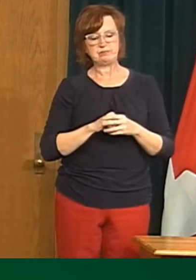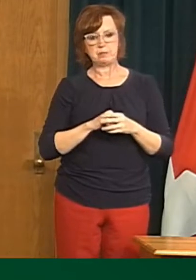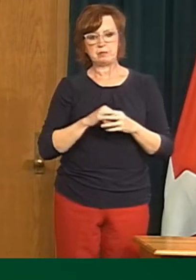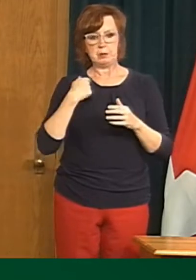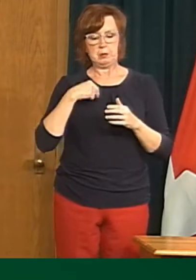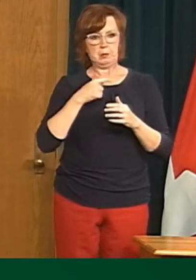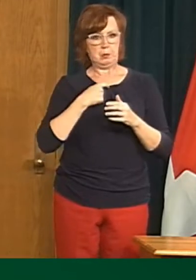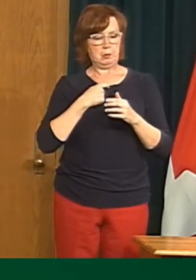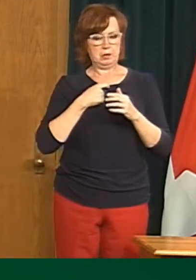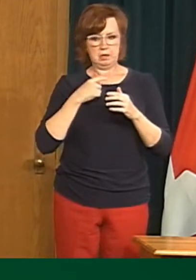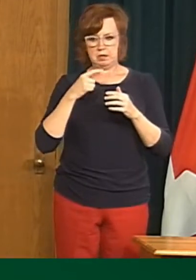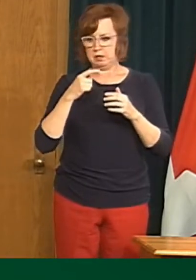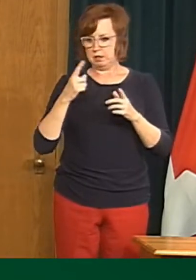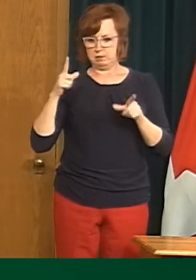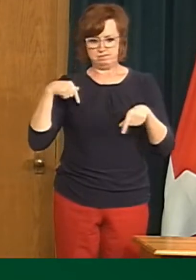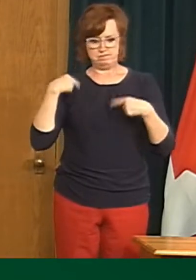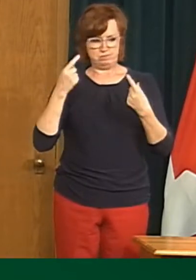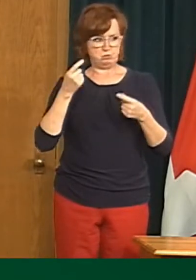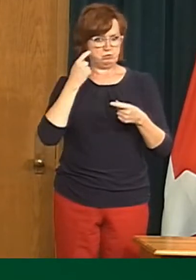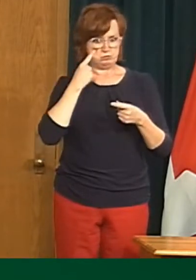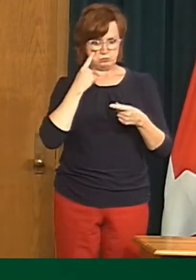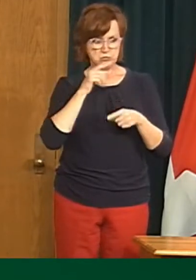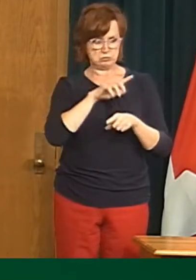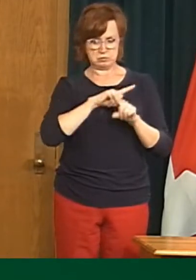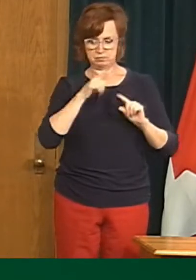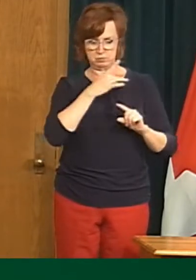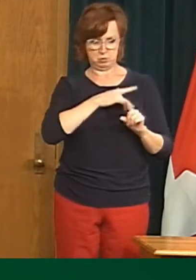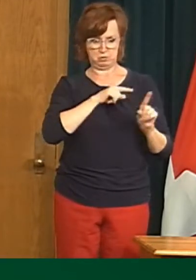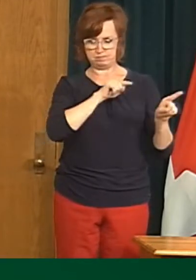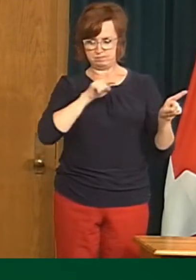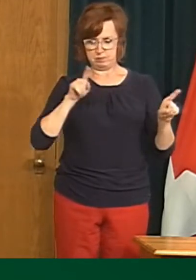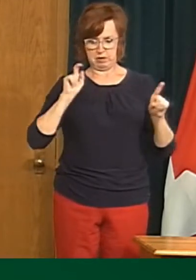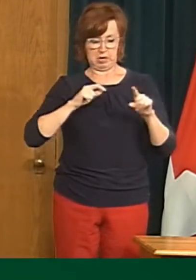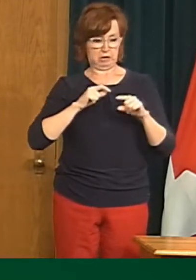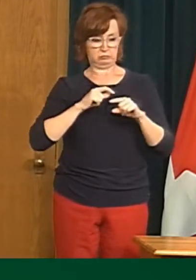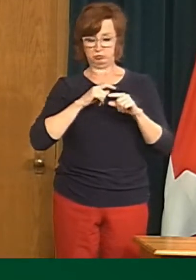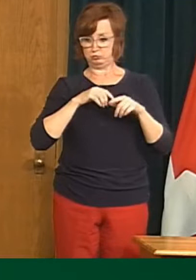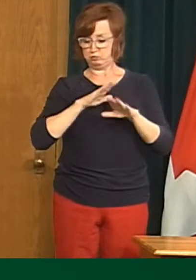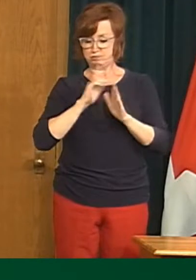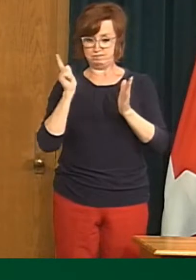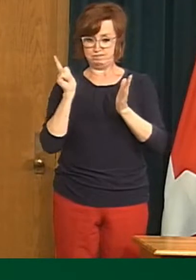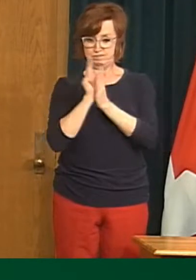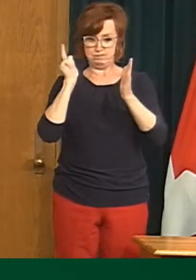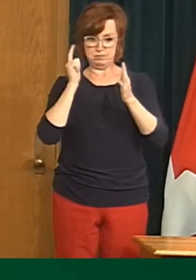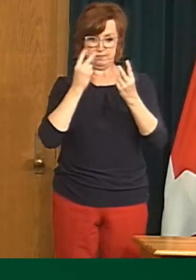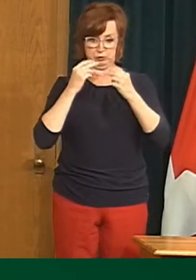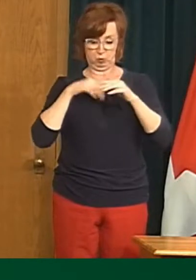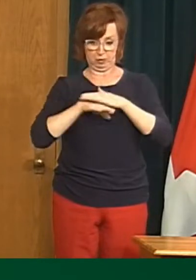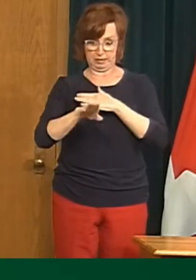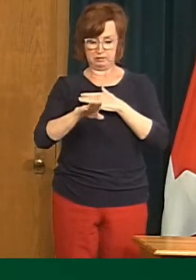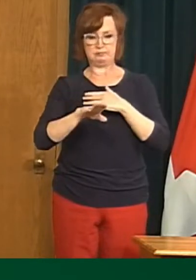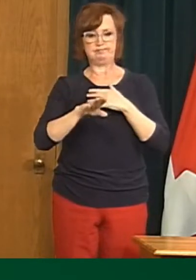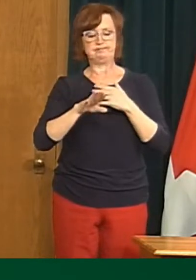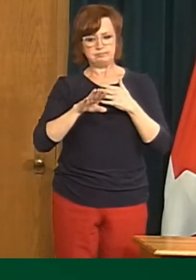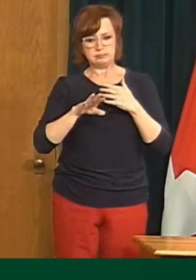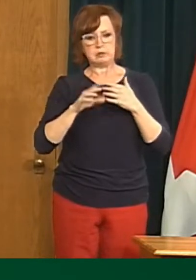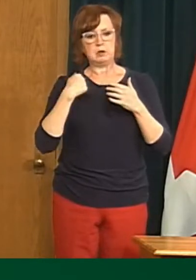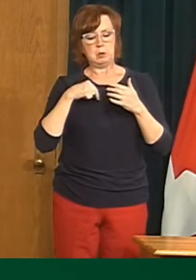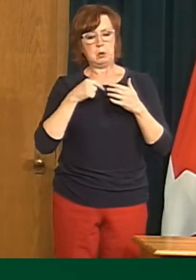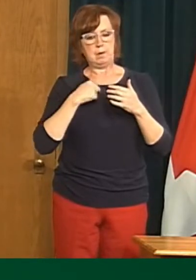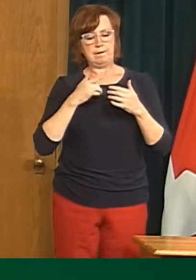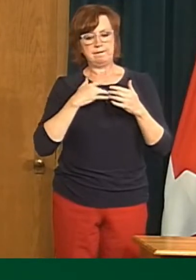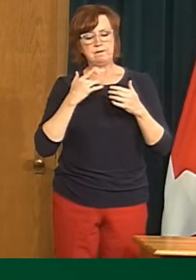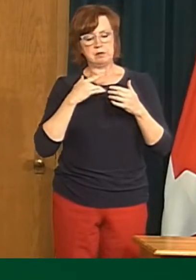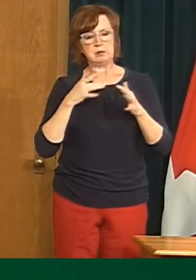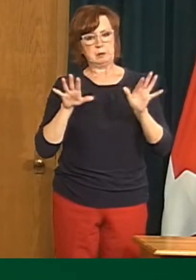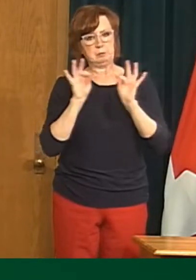prevent that from occurring, but they are challenging decisions, and if there is an opportunity for that to occur, we would